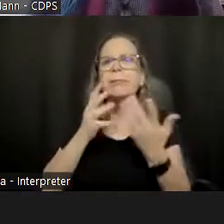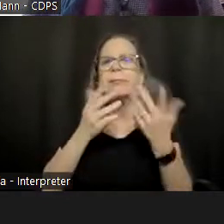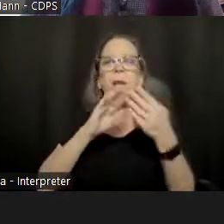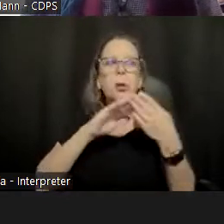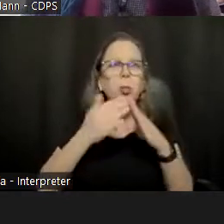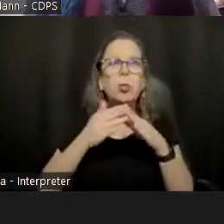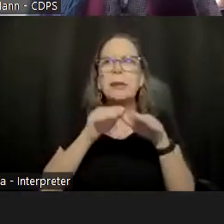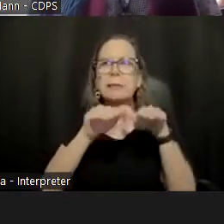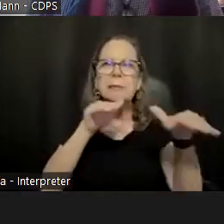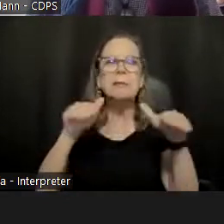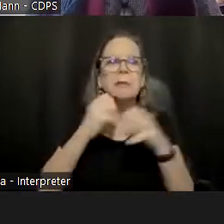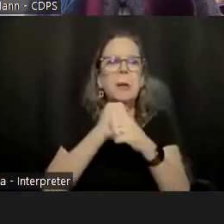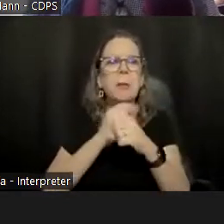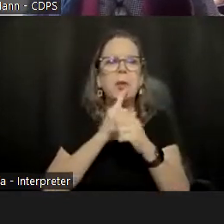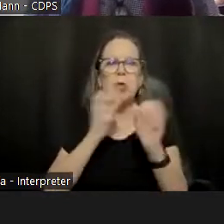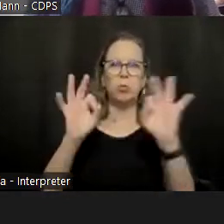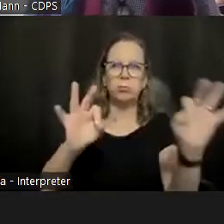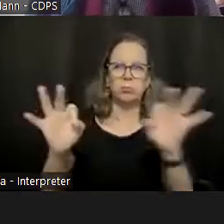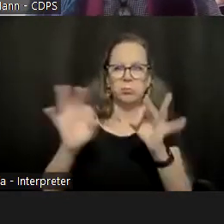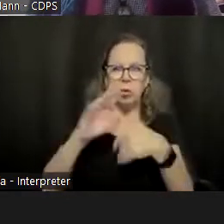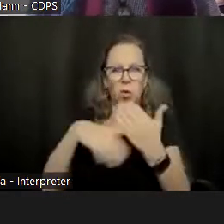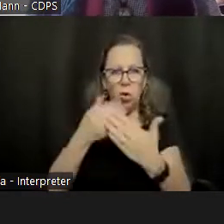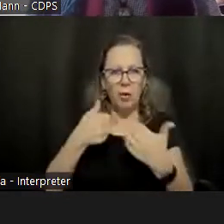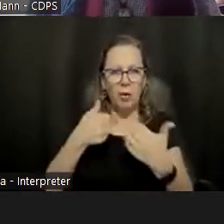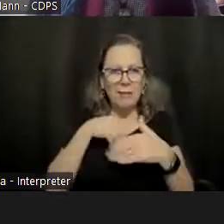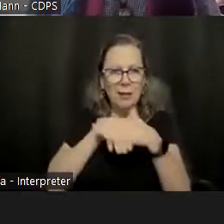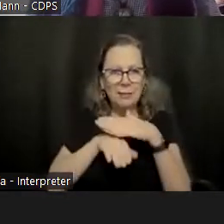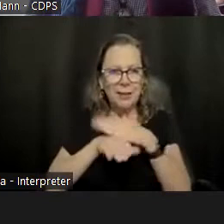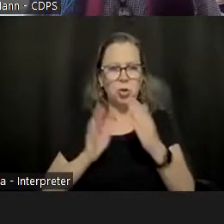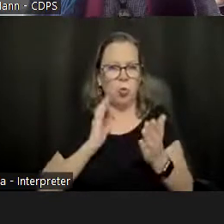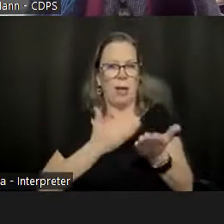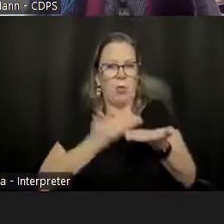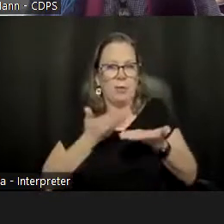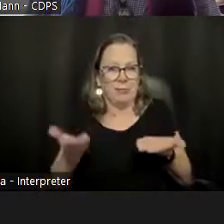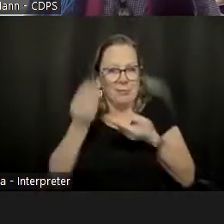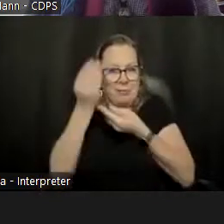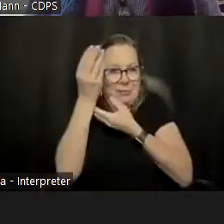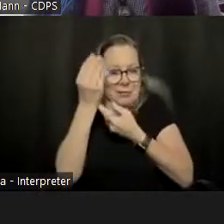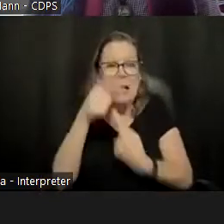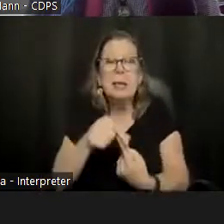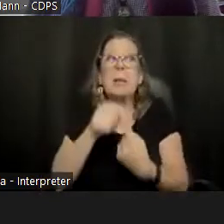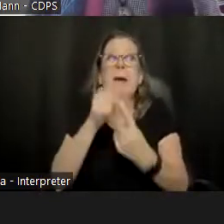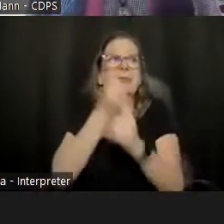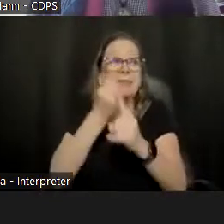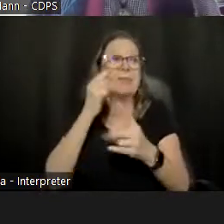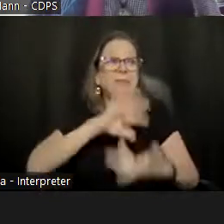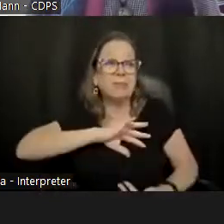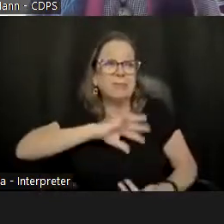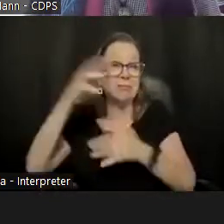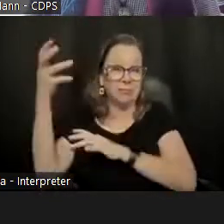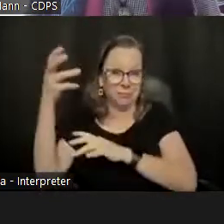make sure that everybody has access to our resources, especially when there is a disaster or disruption.